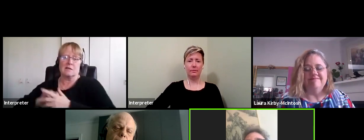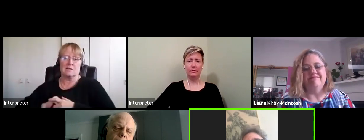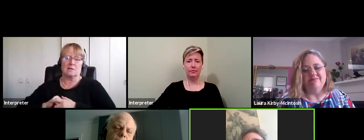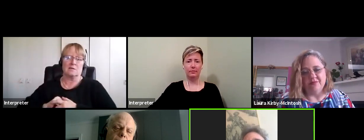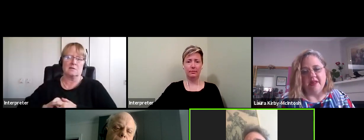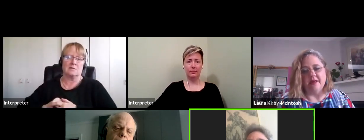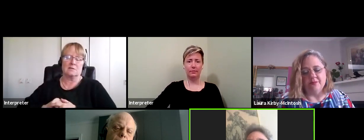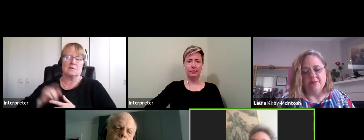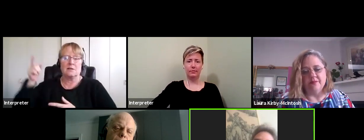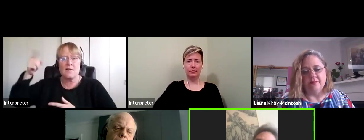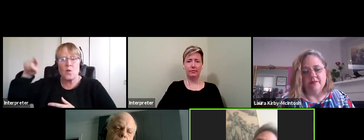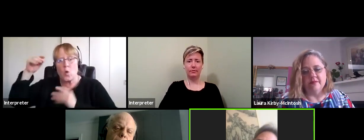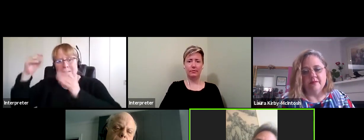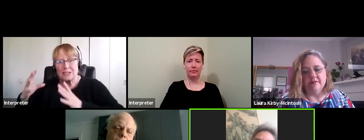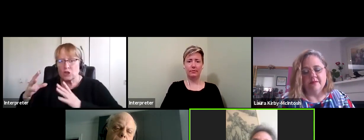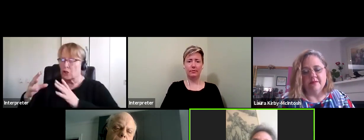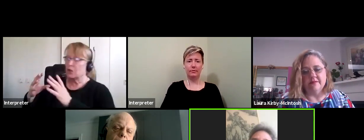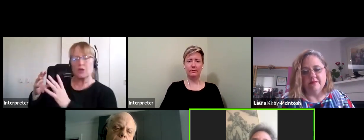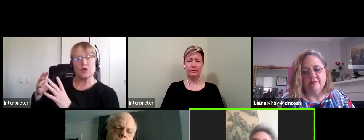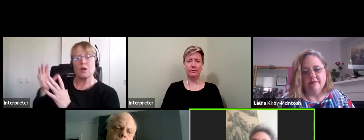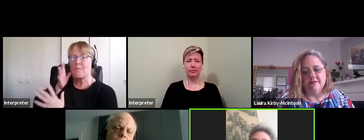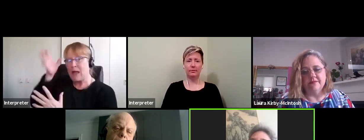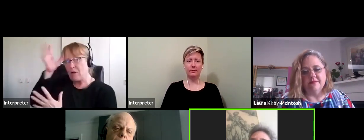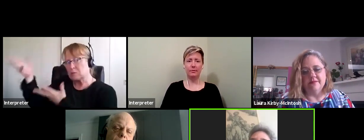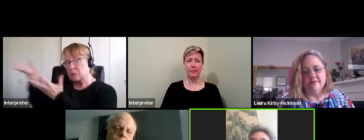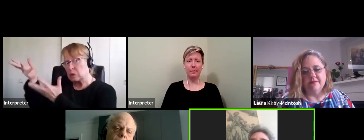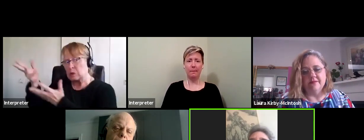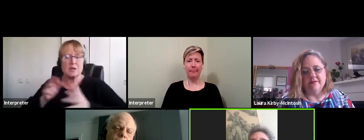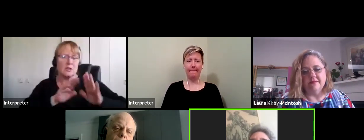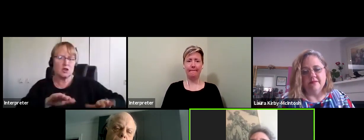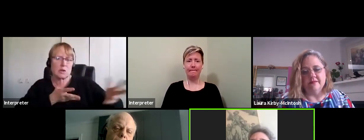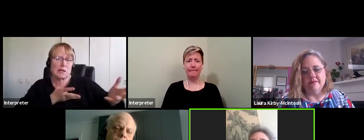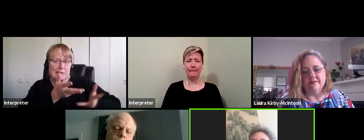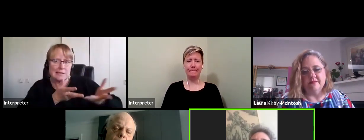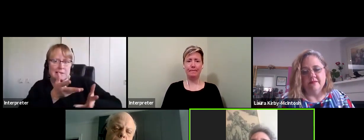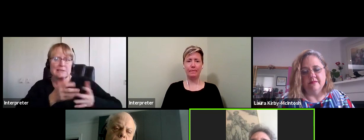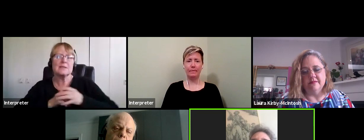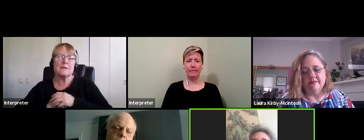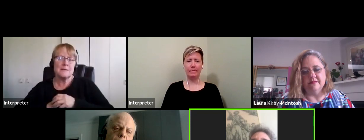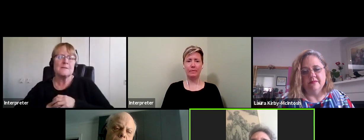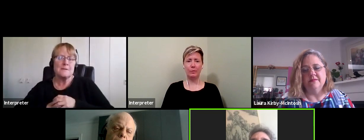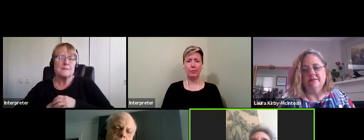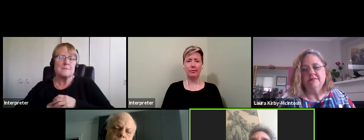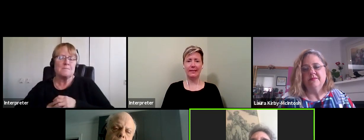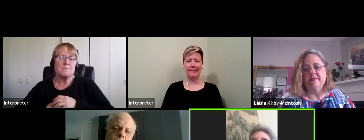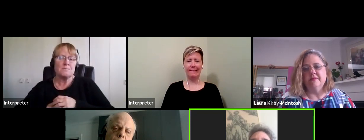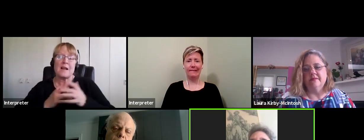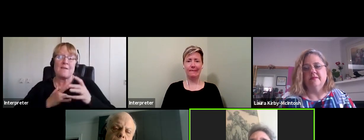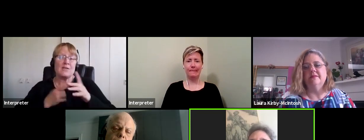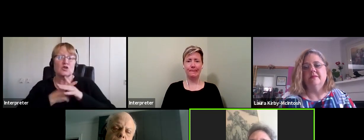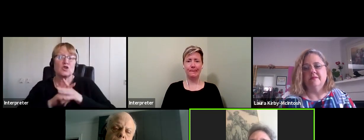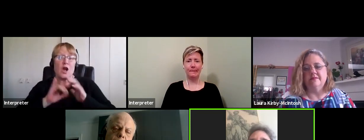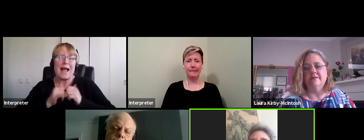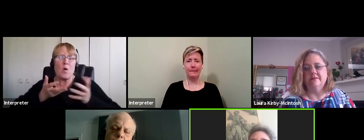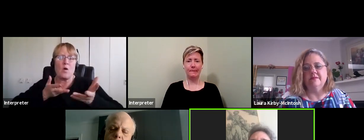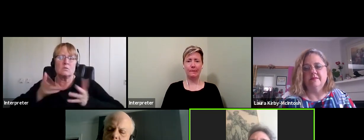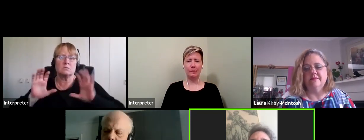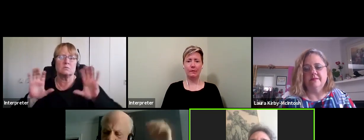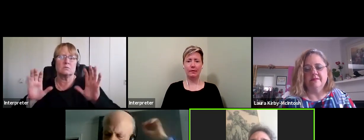both parents and with kids. And I think the start is in dialogue, and I think we can